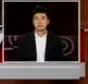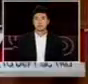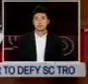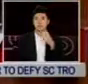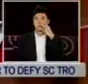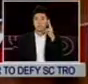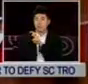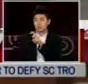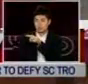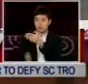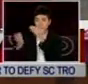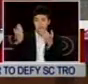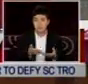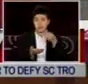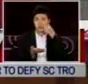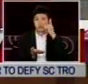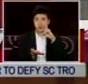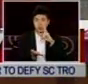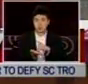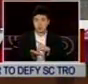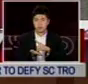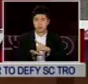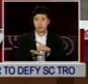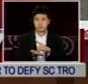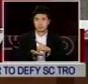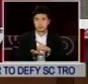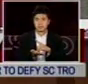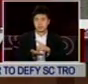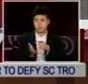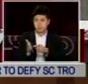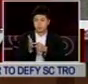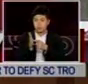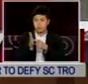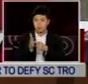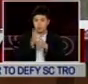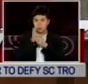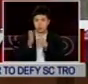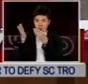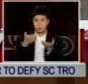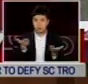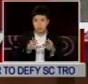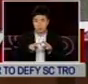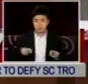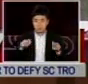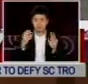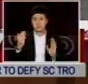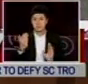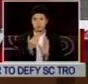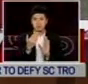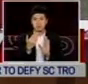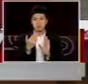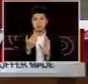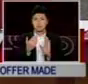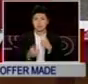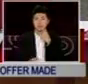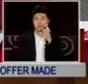Witness, did you bring the documents you were required to bring to this court by